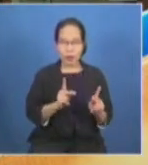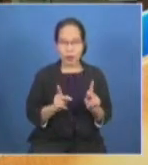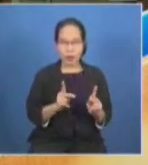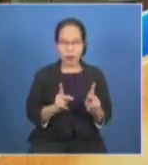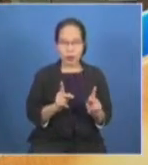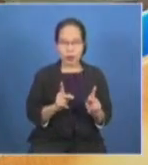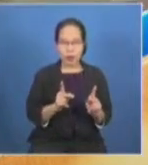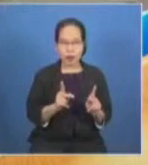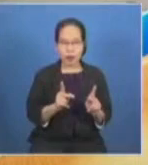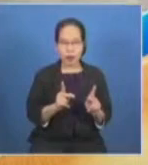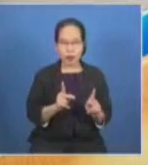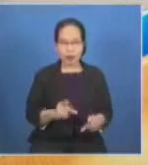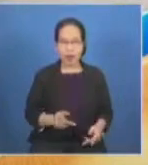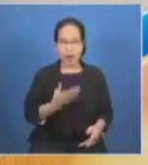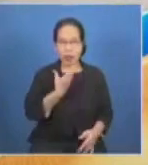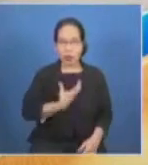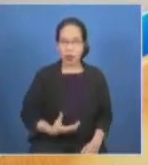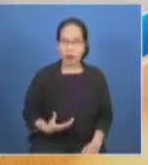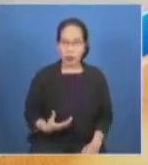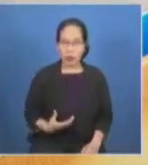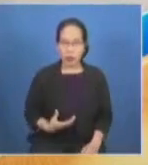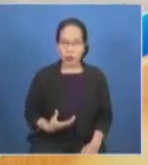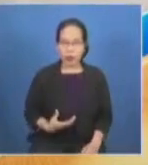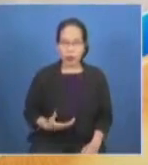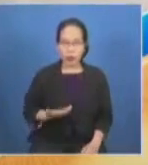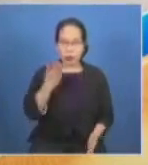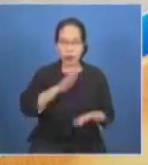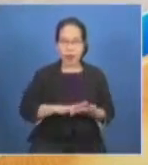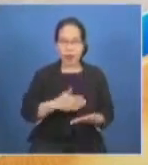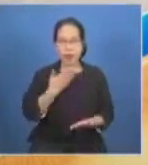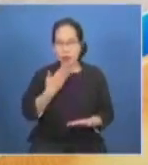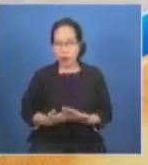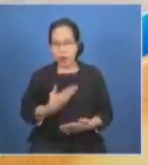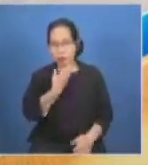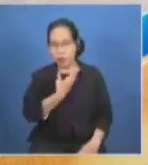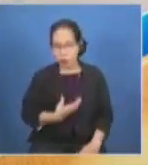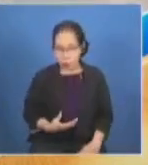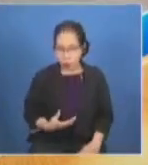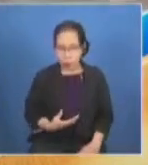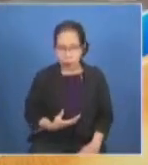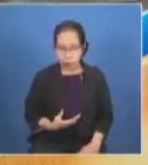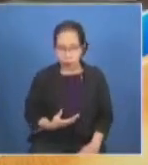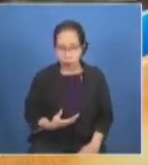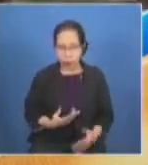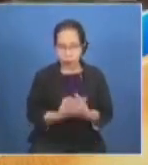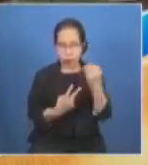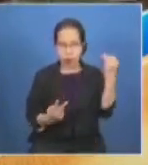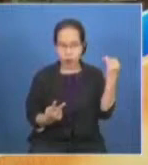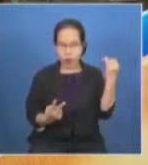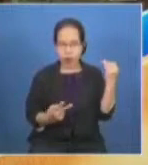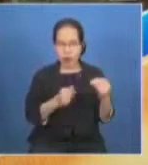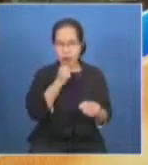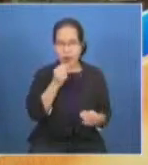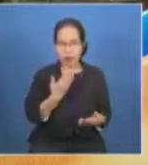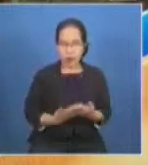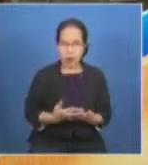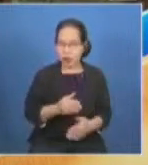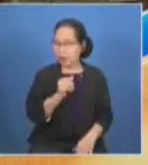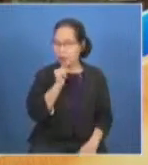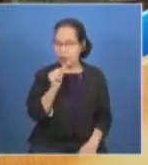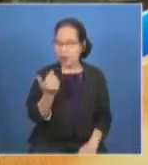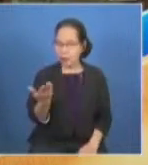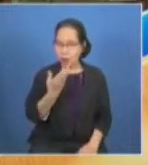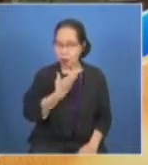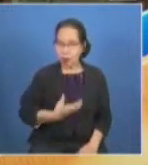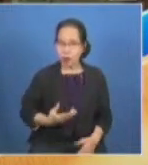or uncommon, because, for example, to be hungry is common to both evil and good. Not because